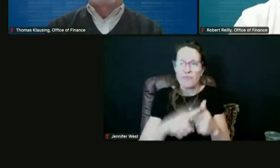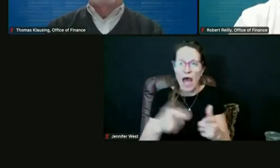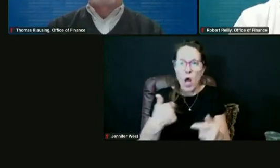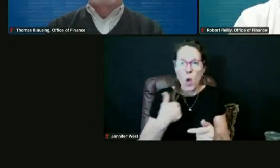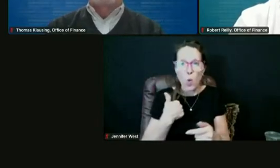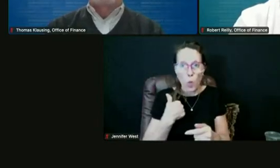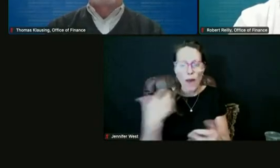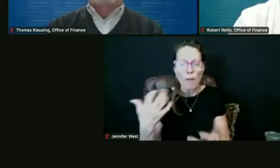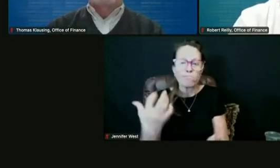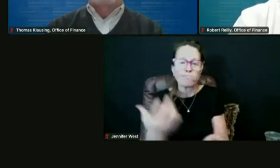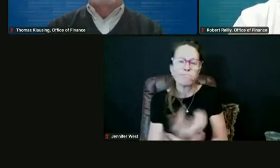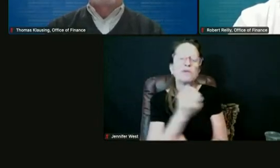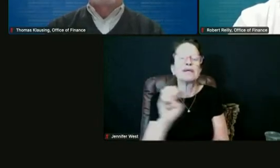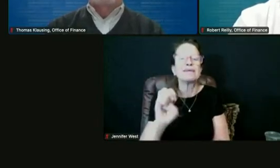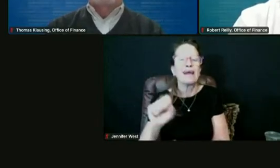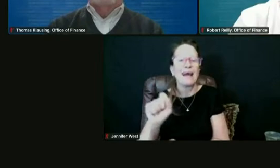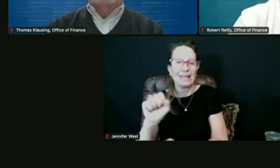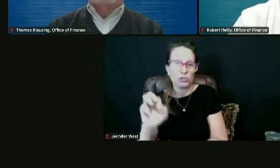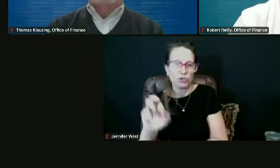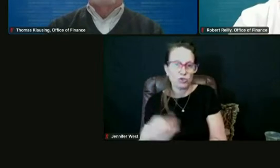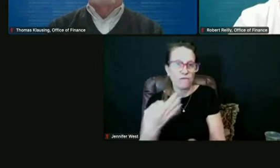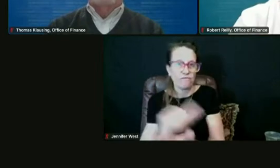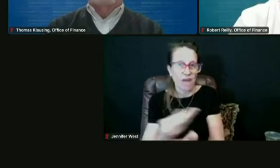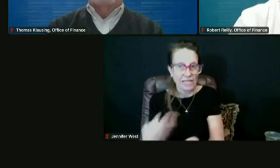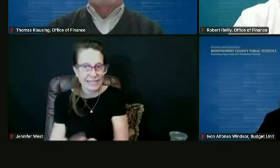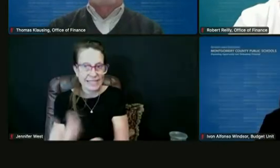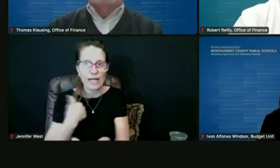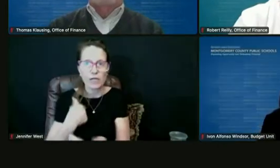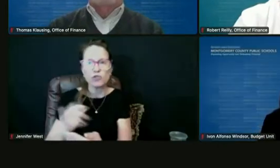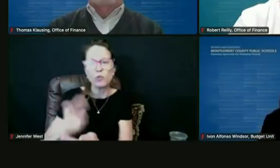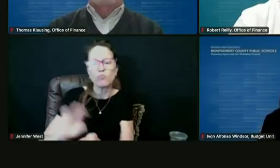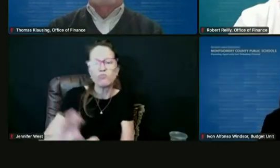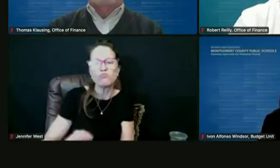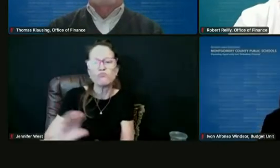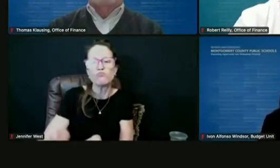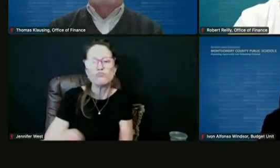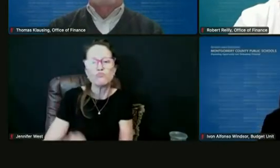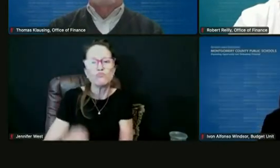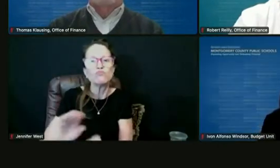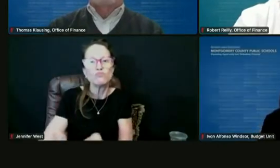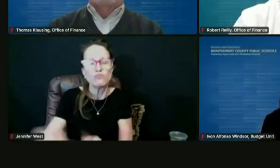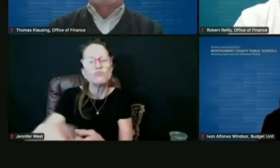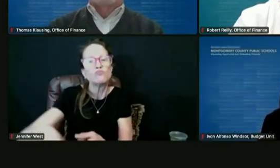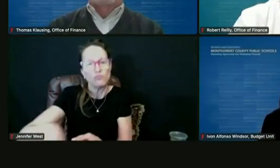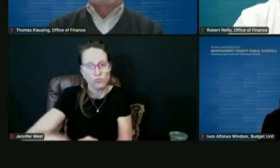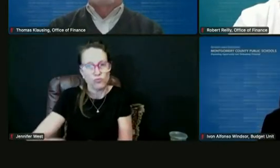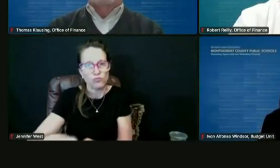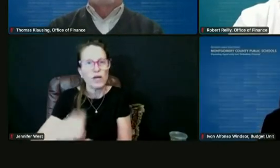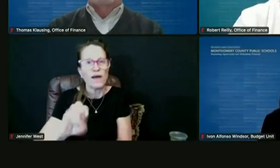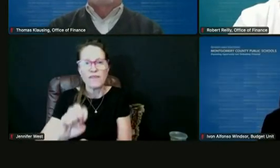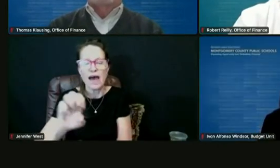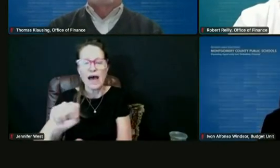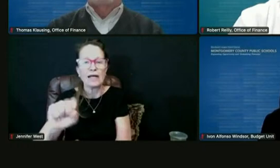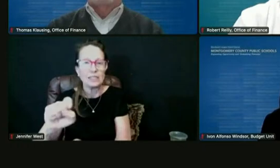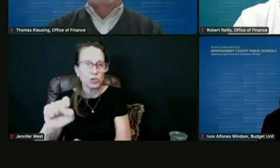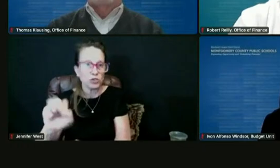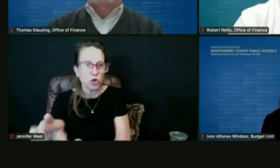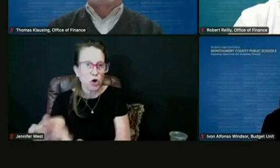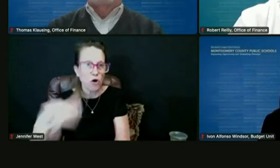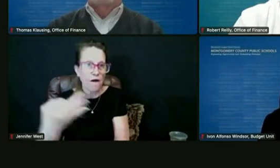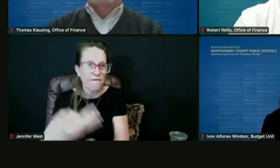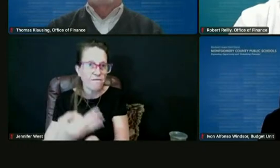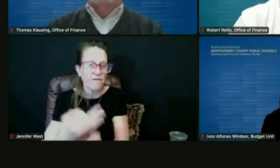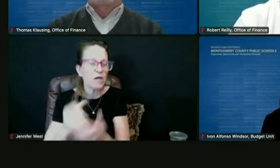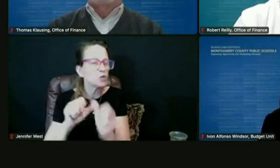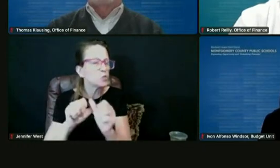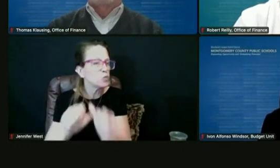those positions. So earlier when I mentioned that, I want everybody to remember that the ESSER funds will not remain beyond, you know,